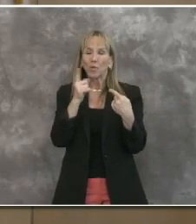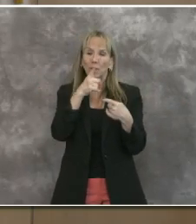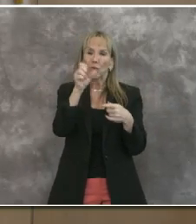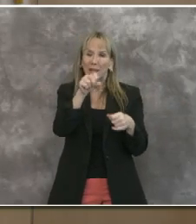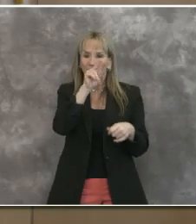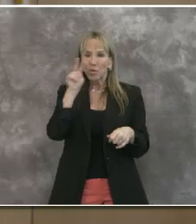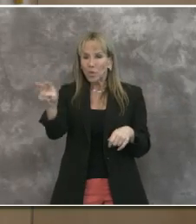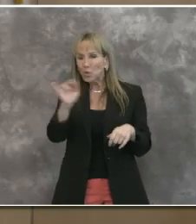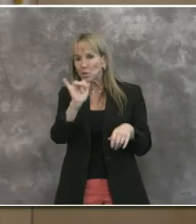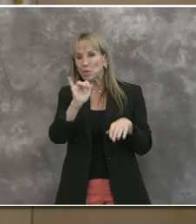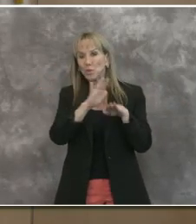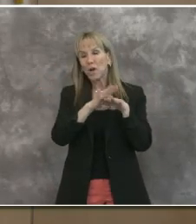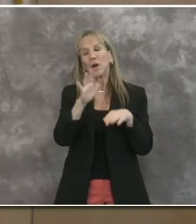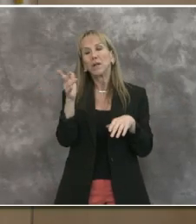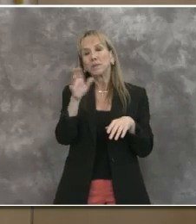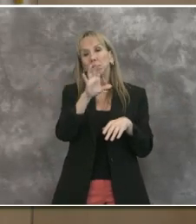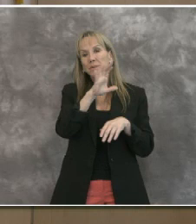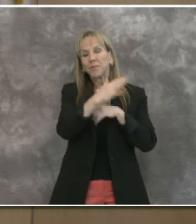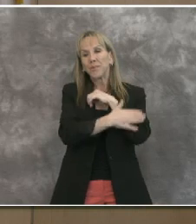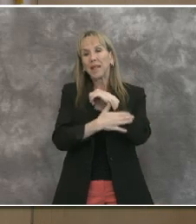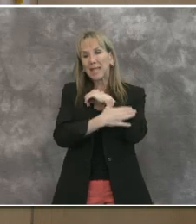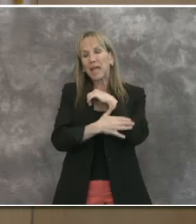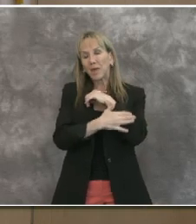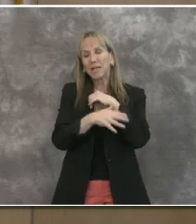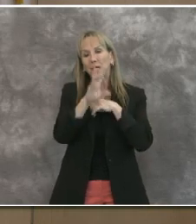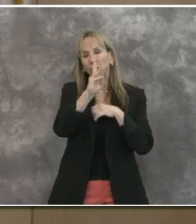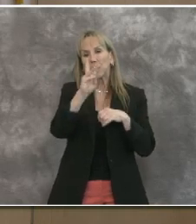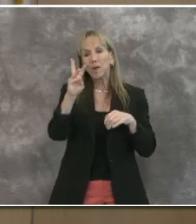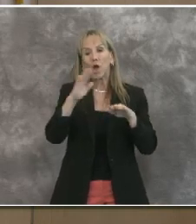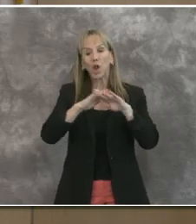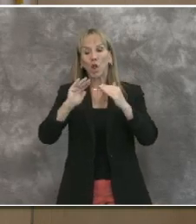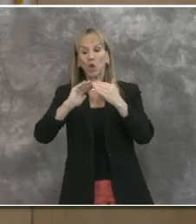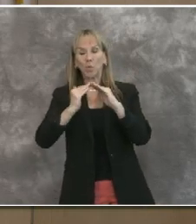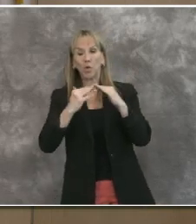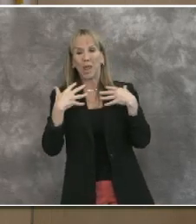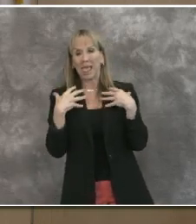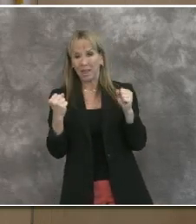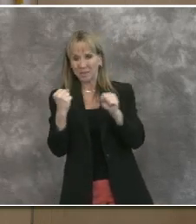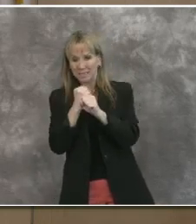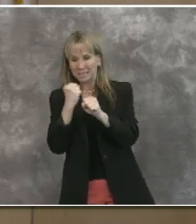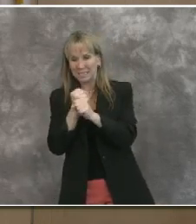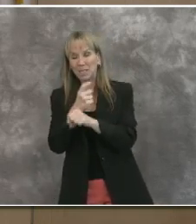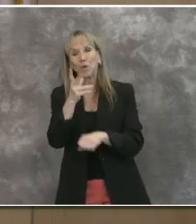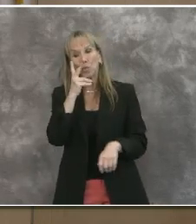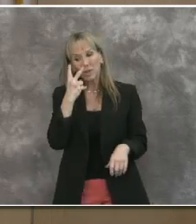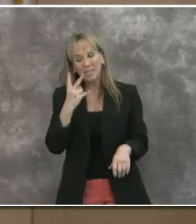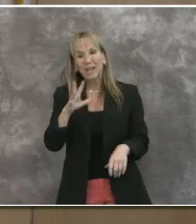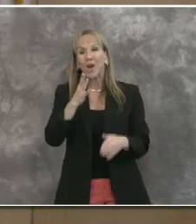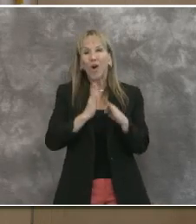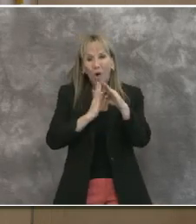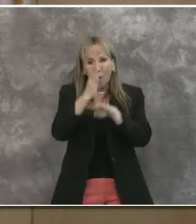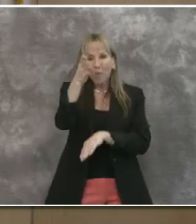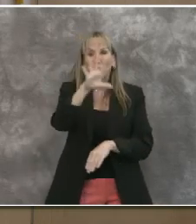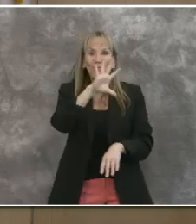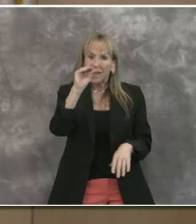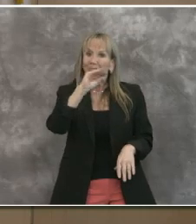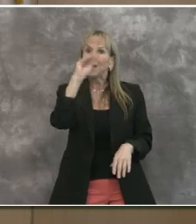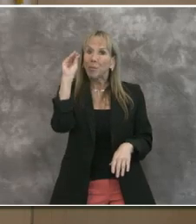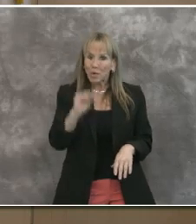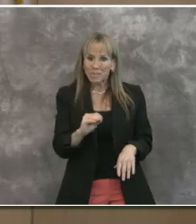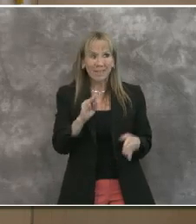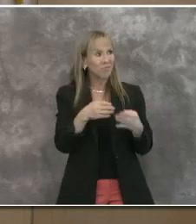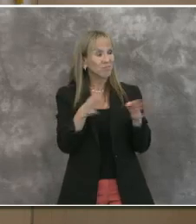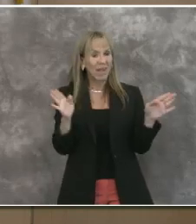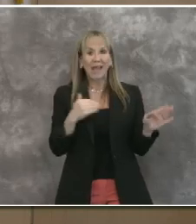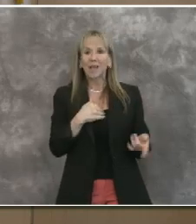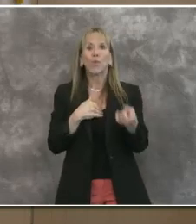information on our county's website, Community Health Statistics, over 50% of the general population has at least